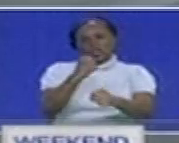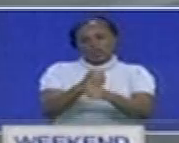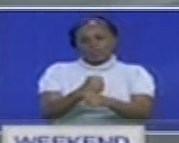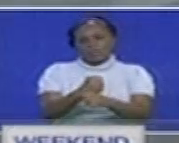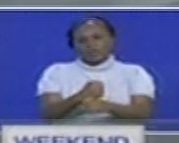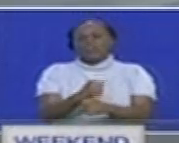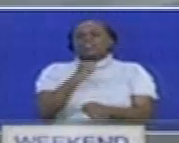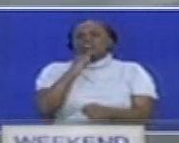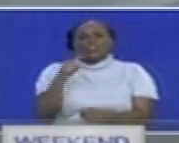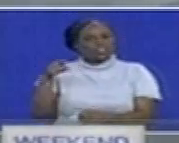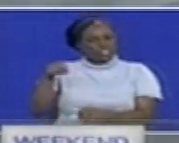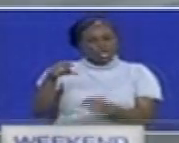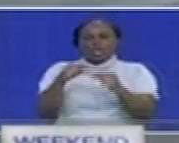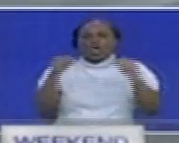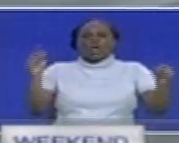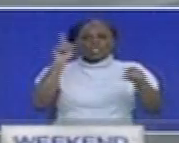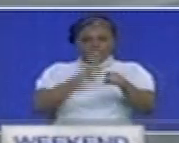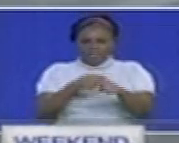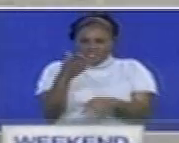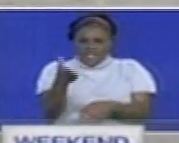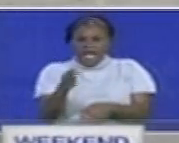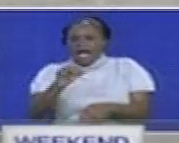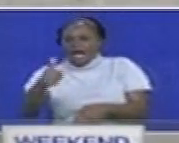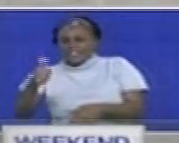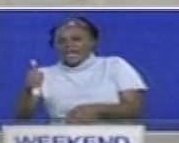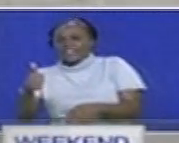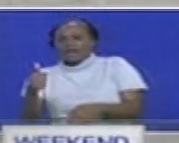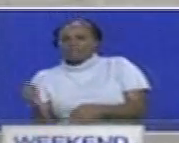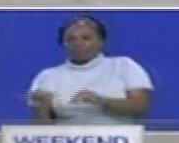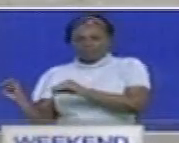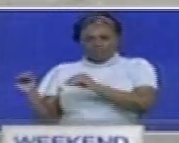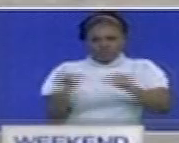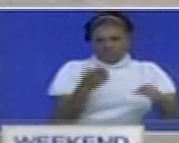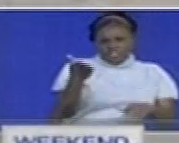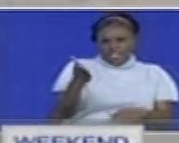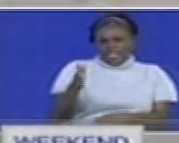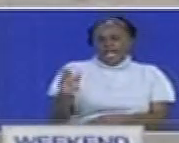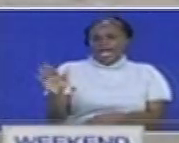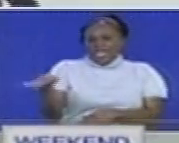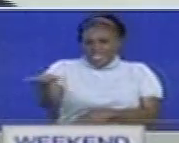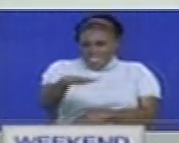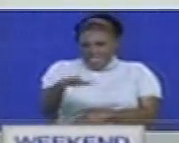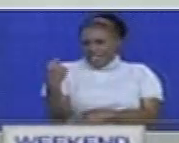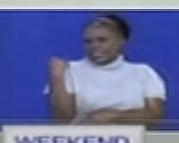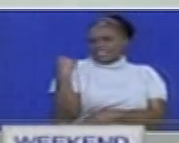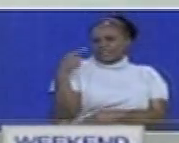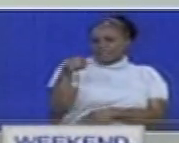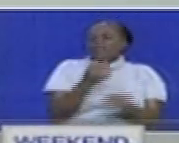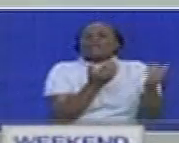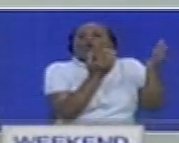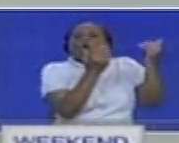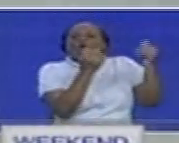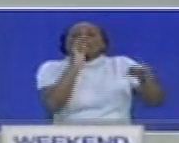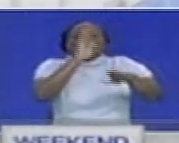And it is not just long-time residents who are hopeful. Some have moved to the Konza Malili area recently in anticipation of